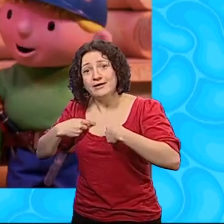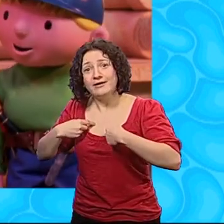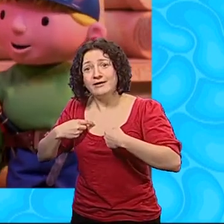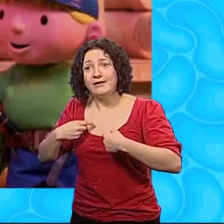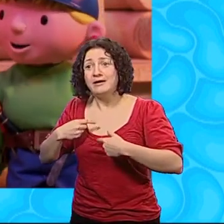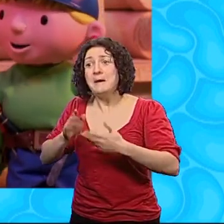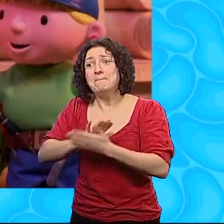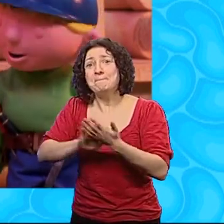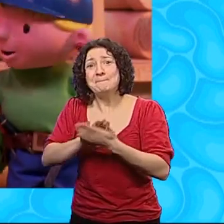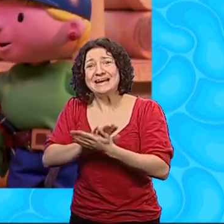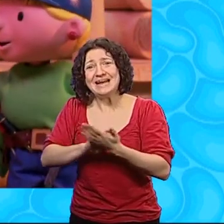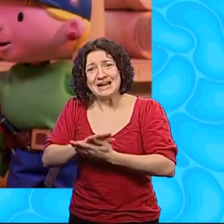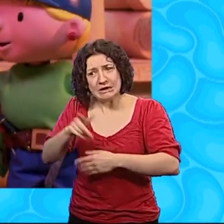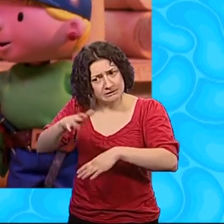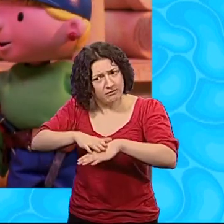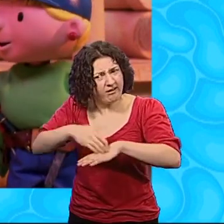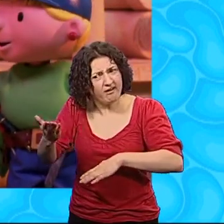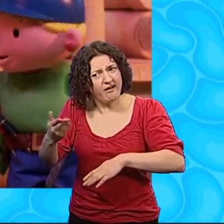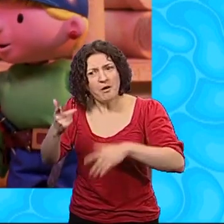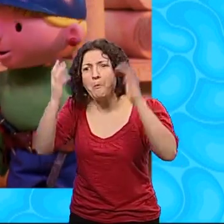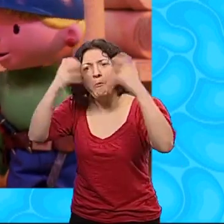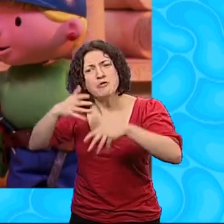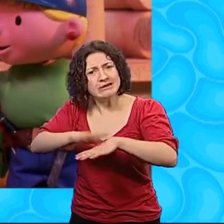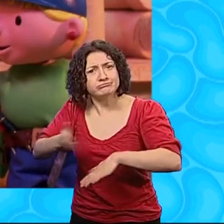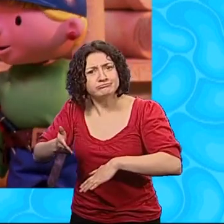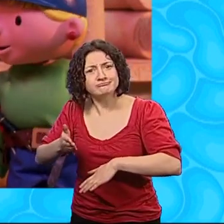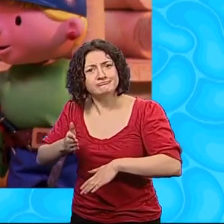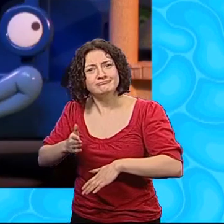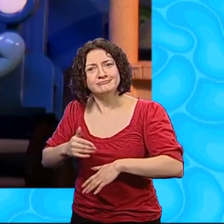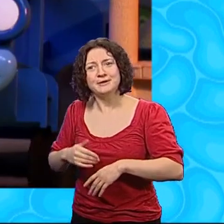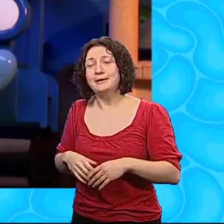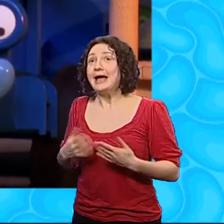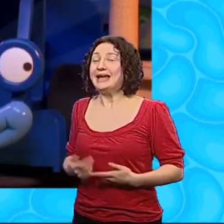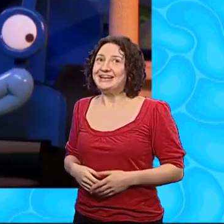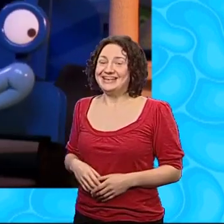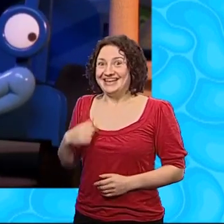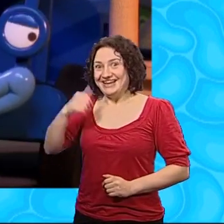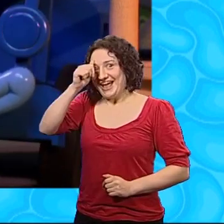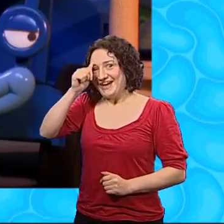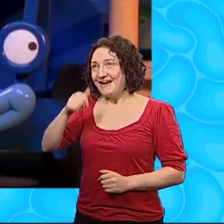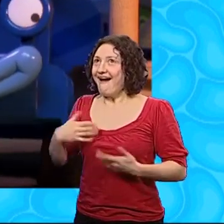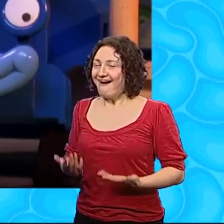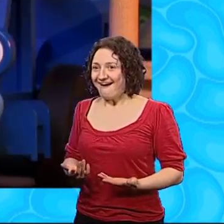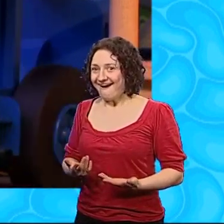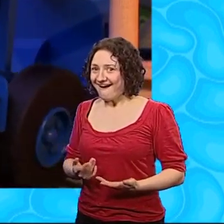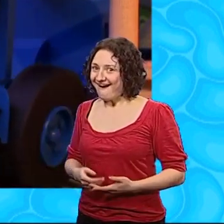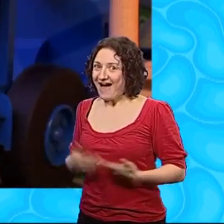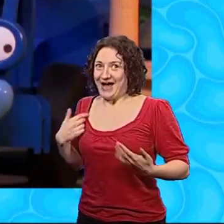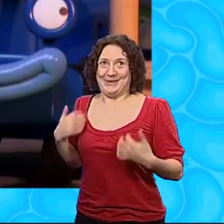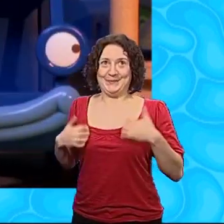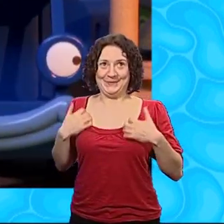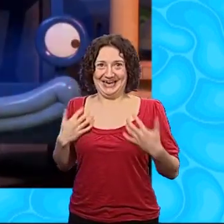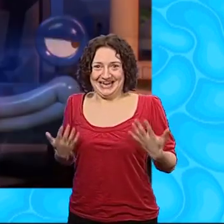about it. Then you won't spend a lot of time worrying about something you don't need to. I know that now. I'm even looking forward